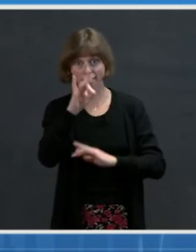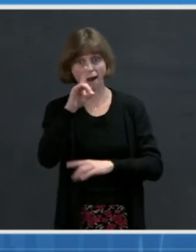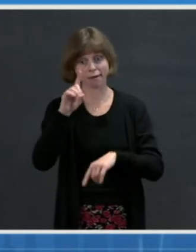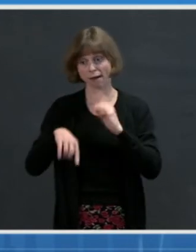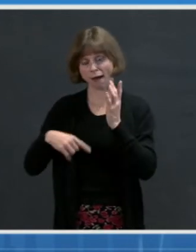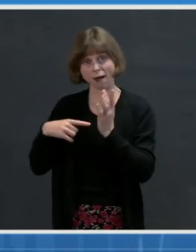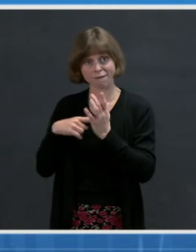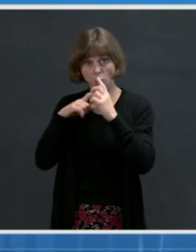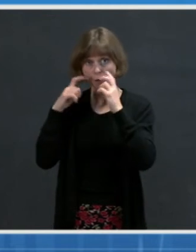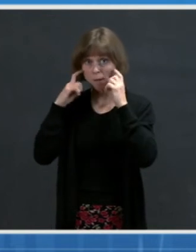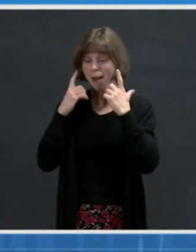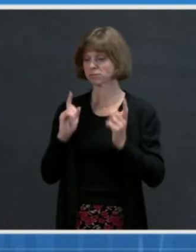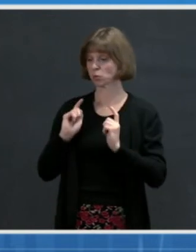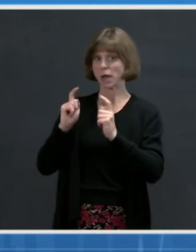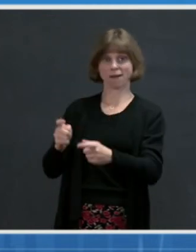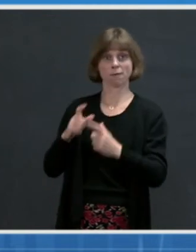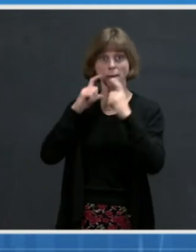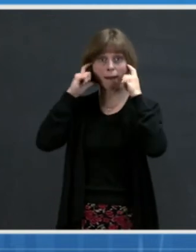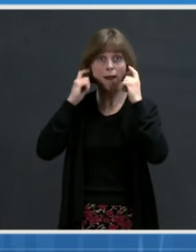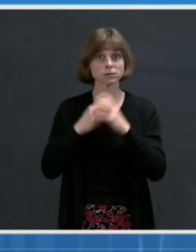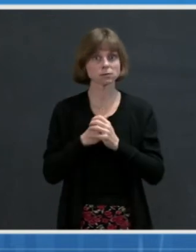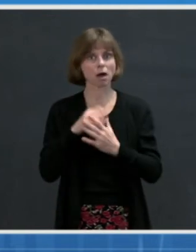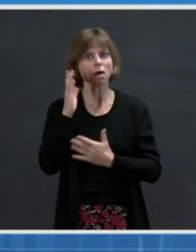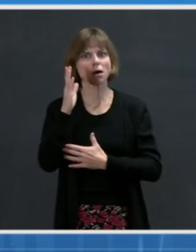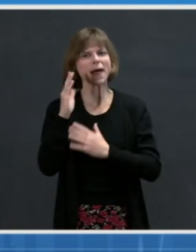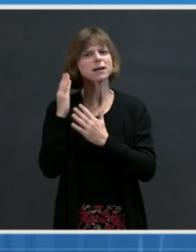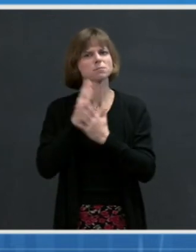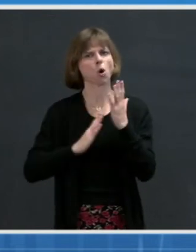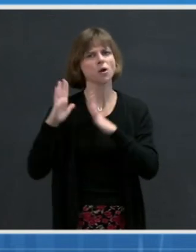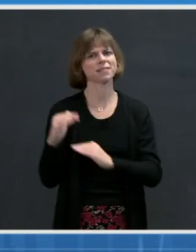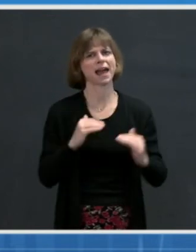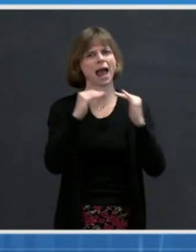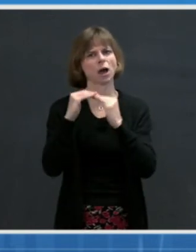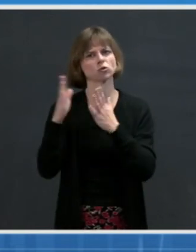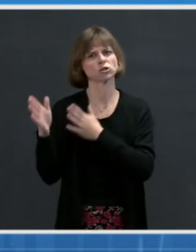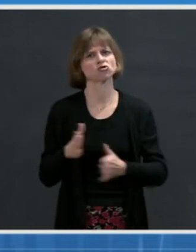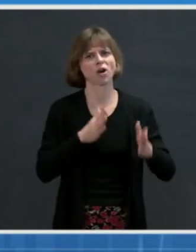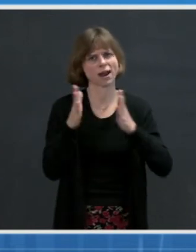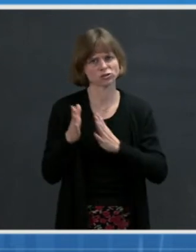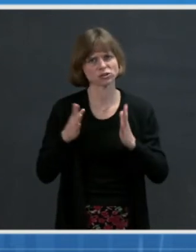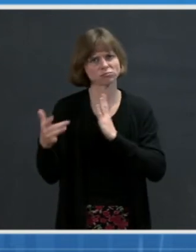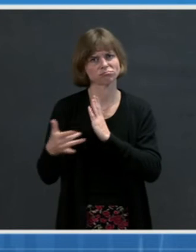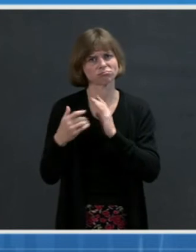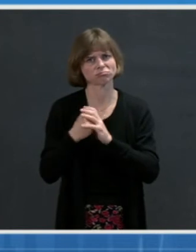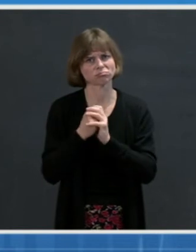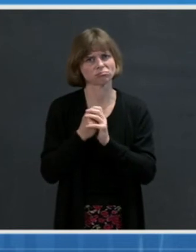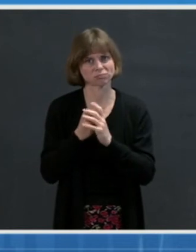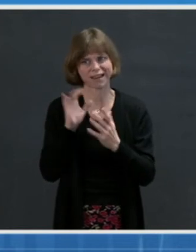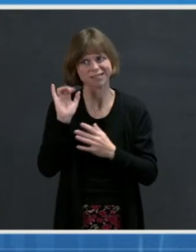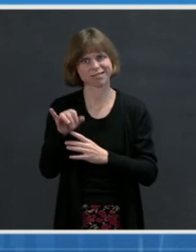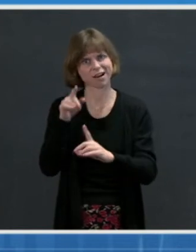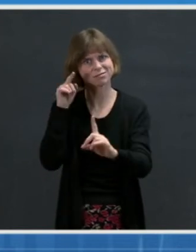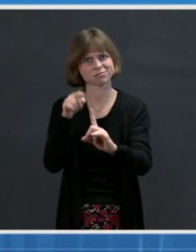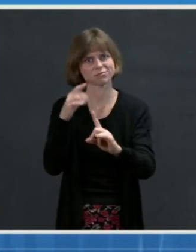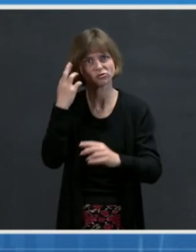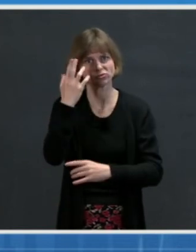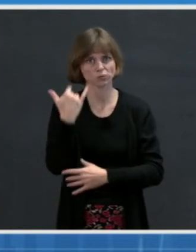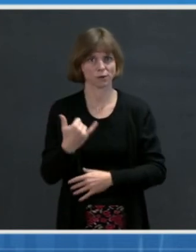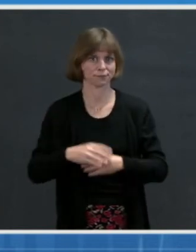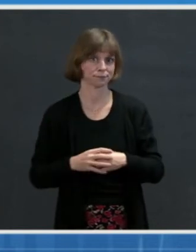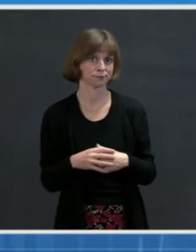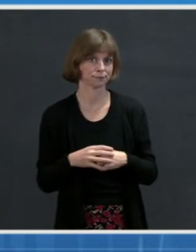mask. And it's part of our equity strategy and central to that.